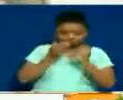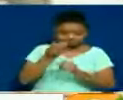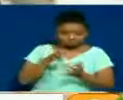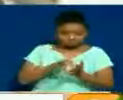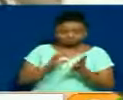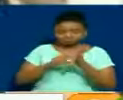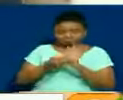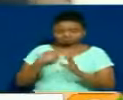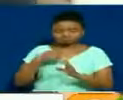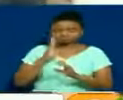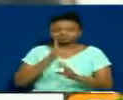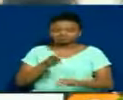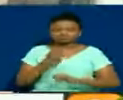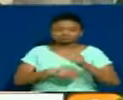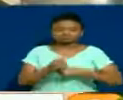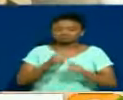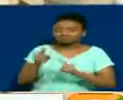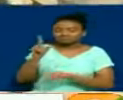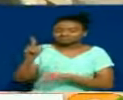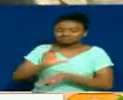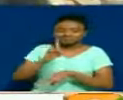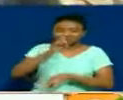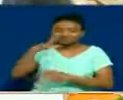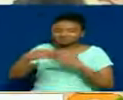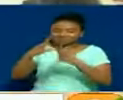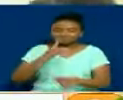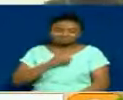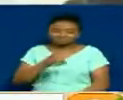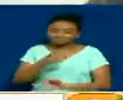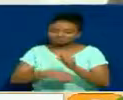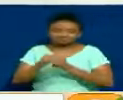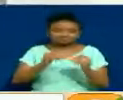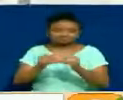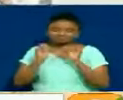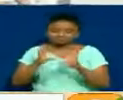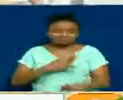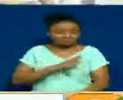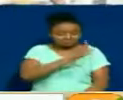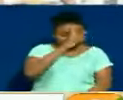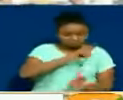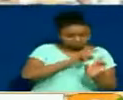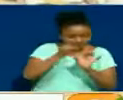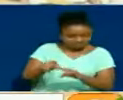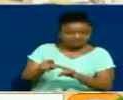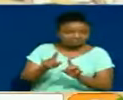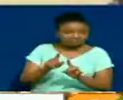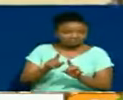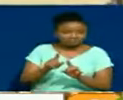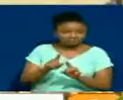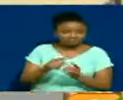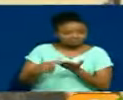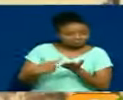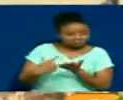Religious leaders have condemned the manner in which the exercise was carried out and called on police to engage residents before conducting evictions.